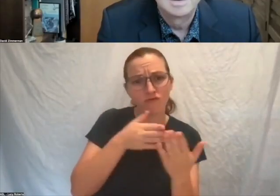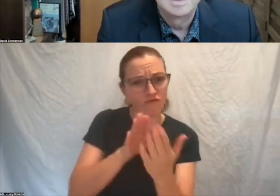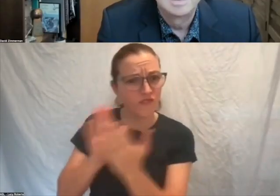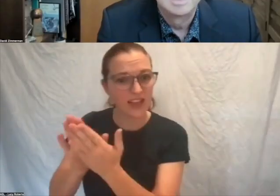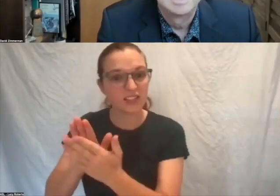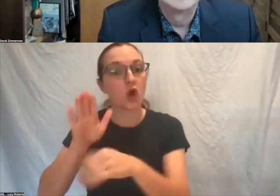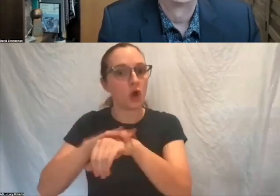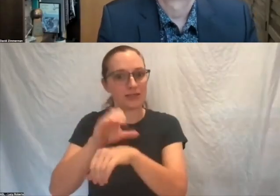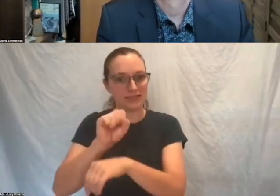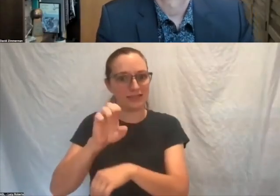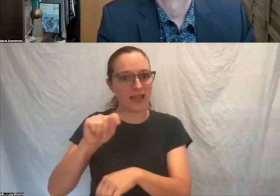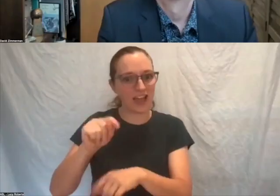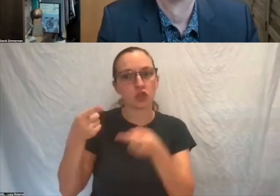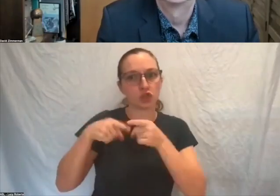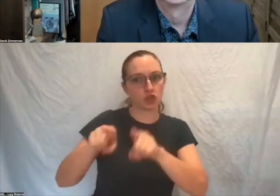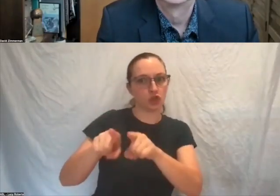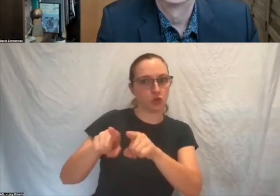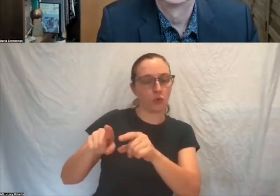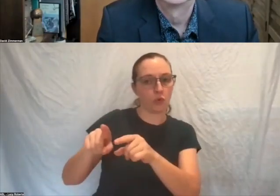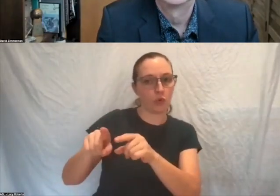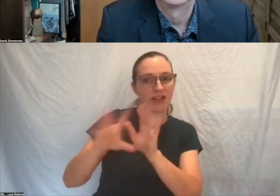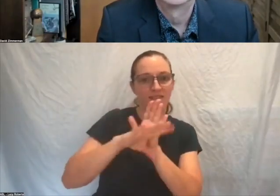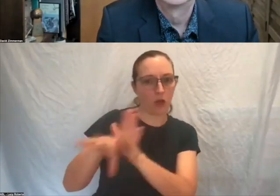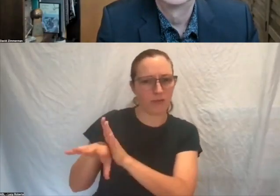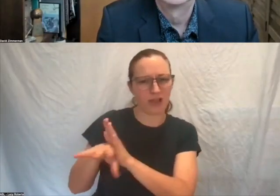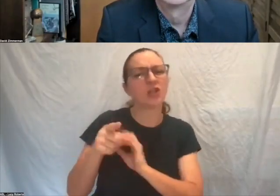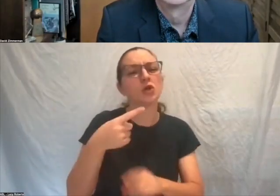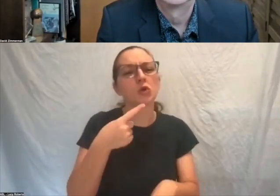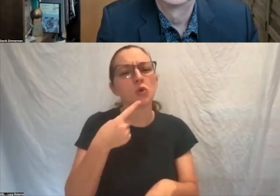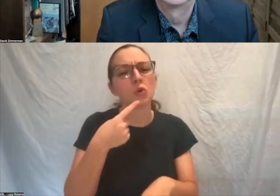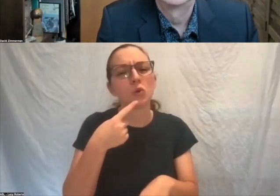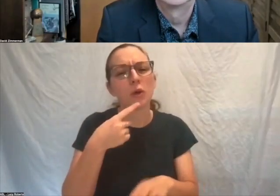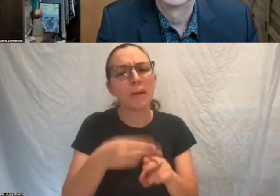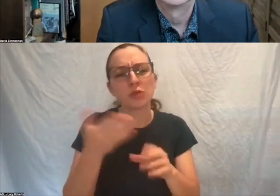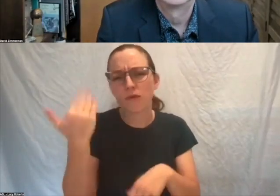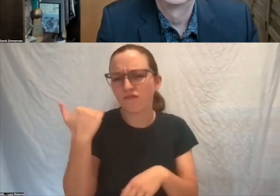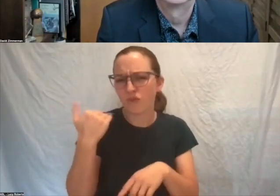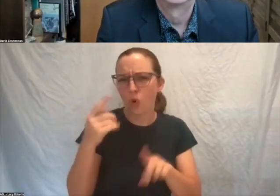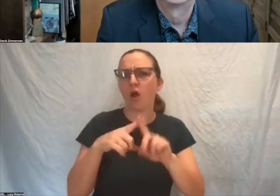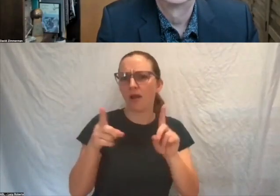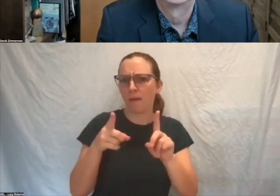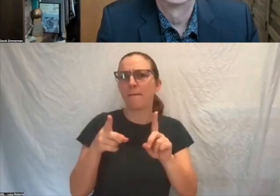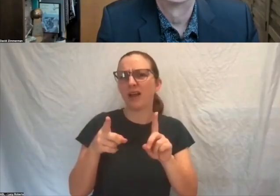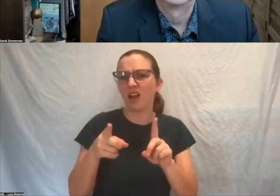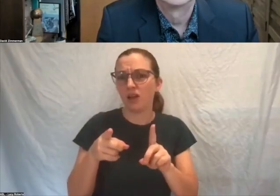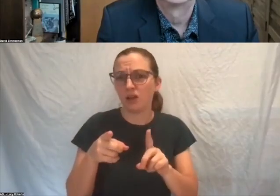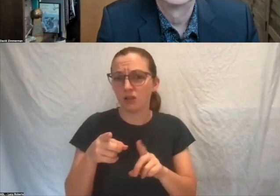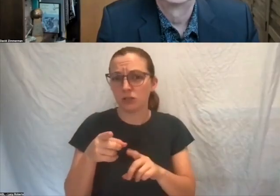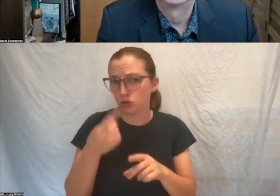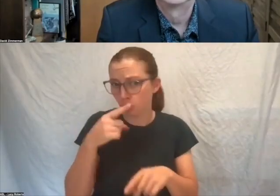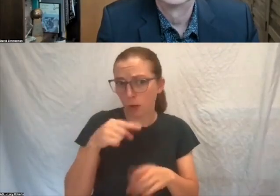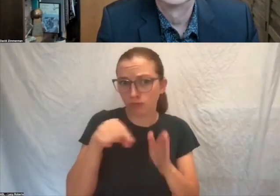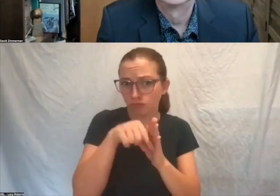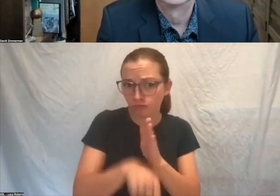set during the production? And I know you kind of mentioned it before, but she was just going to ask that question in regards to what challenges and what